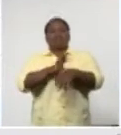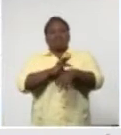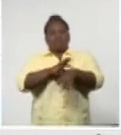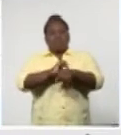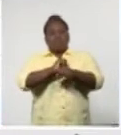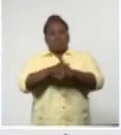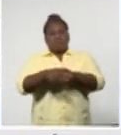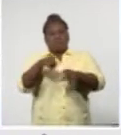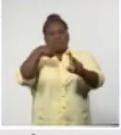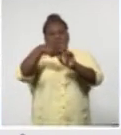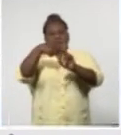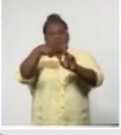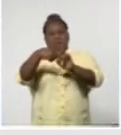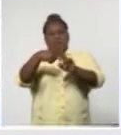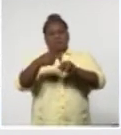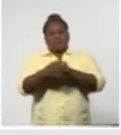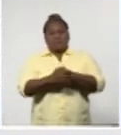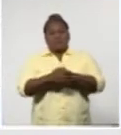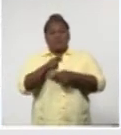tested positive